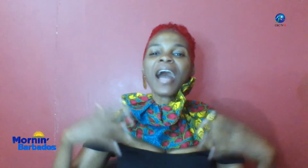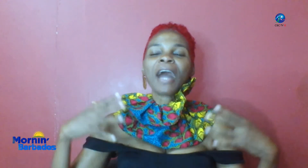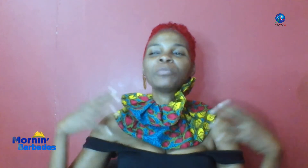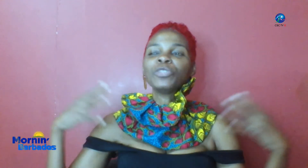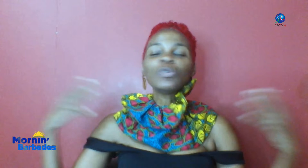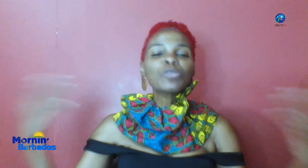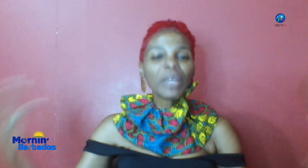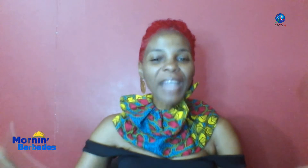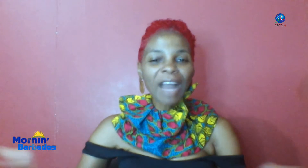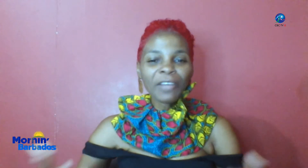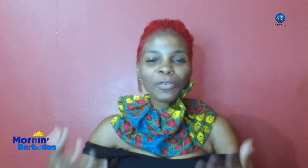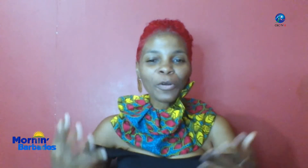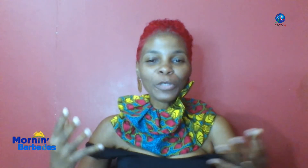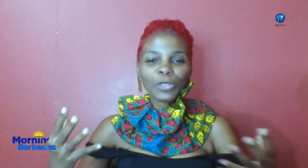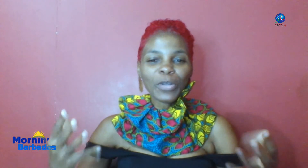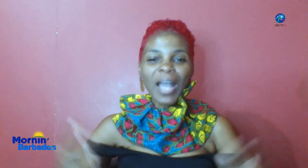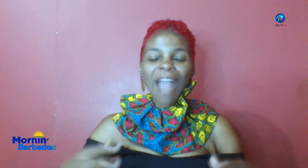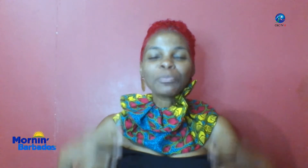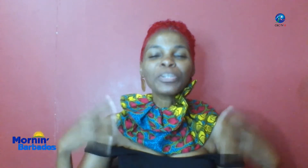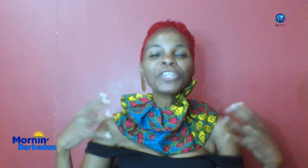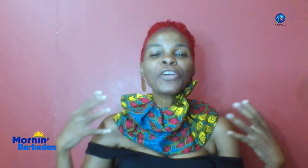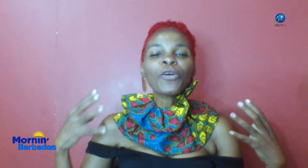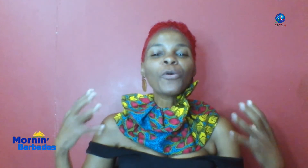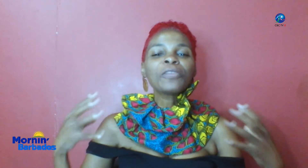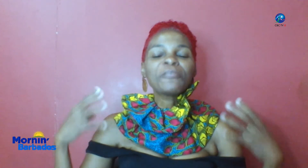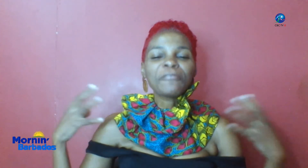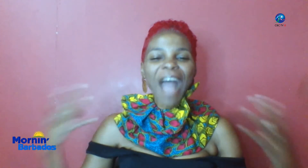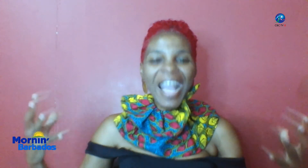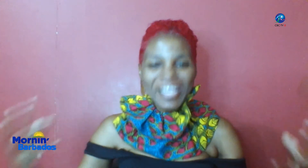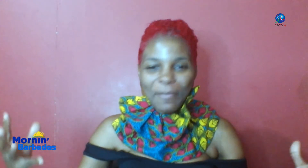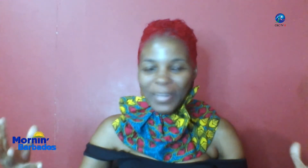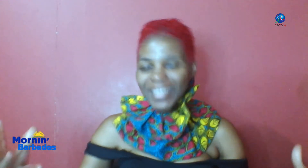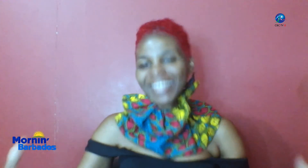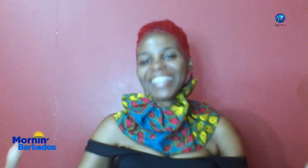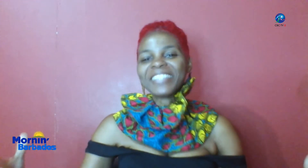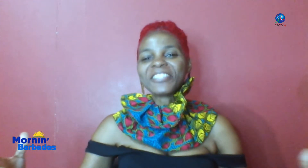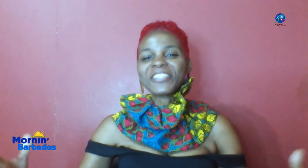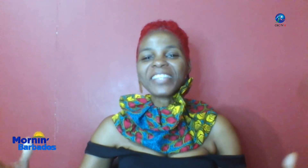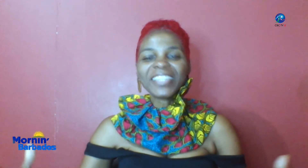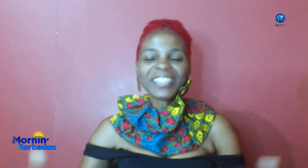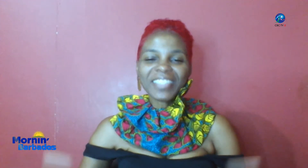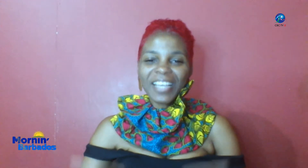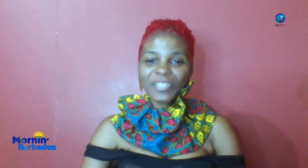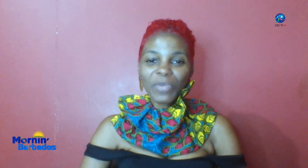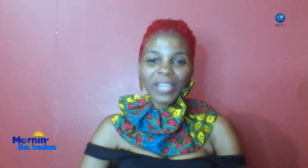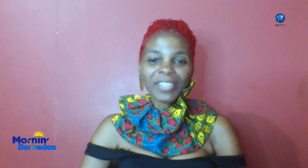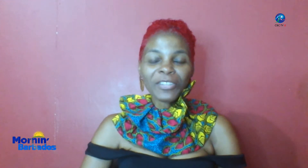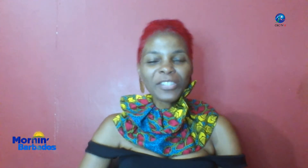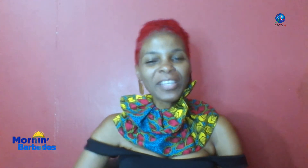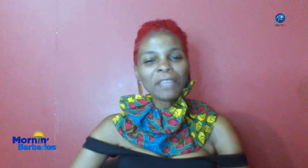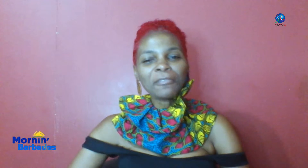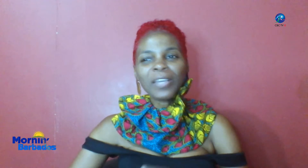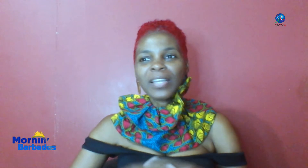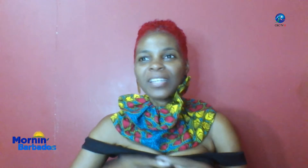intuition, use what you have around you, and bring your whole vibe into the kitchen as